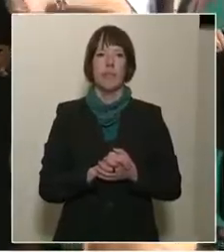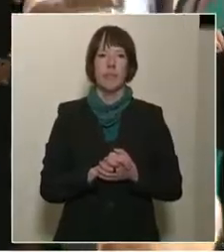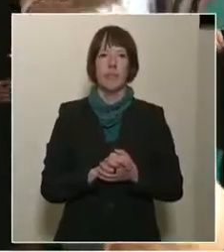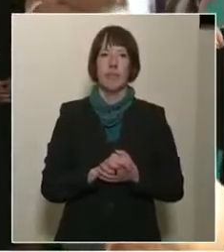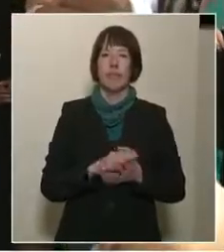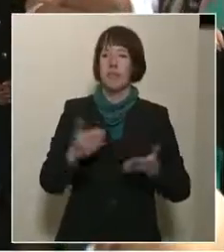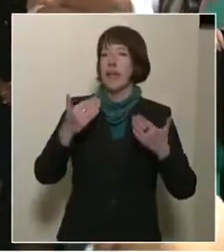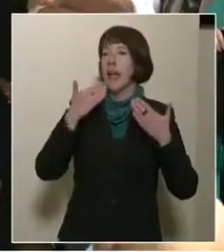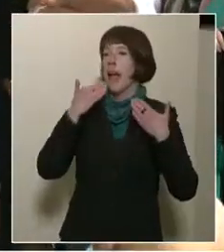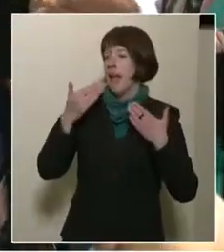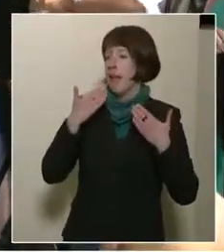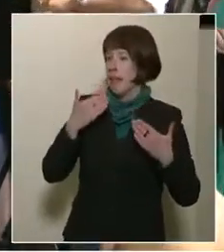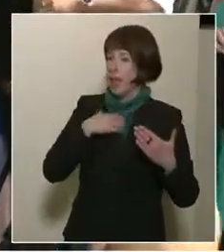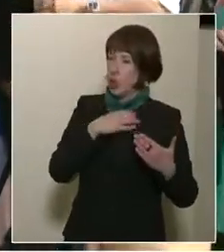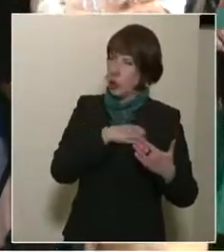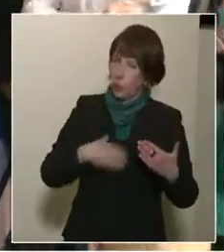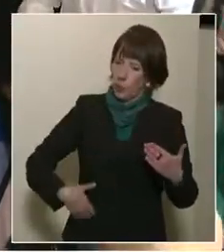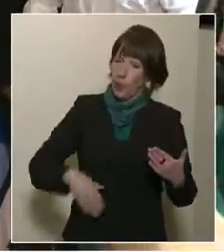Well, thank you, Mayor Bowser.